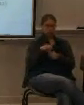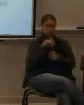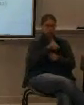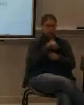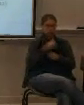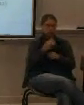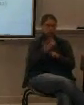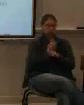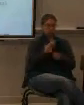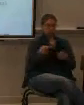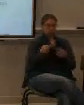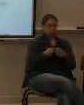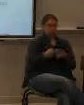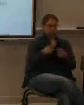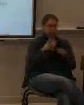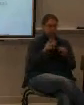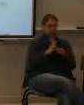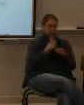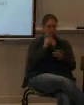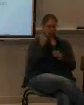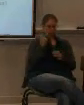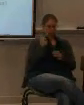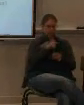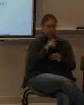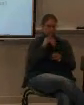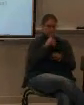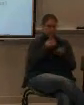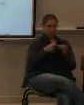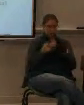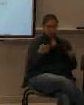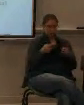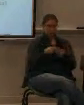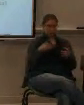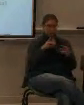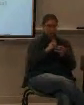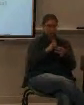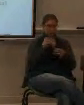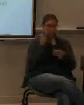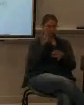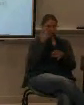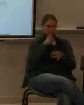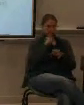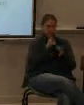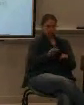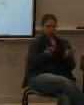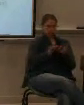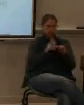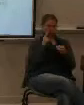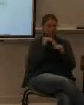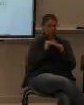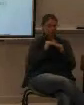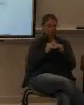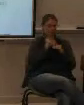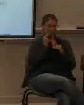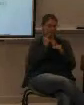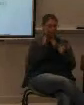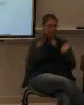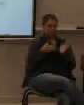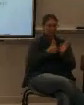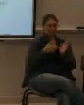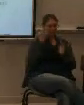and it's used to cross-link proteins. We'll talk about that cross-linking because it's important in stabilizing proteins against high